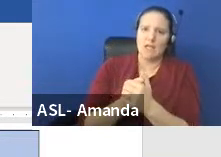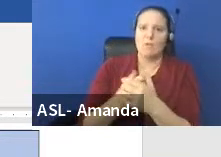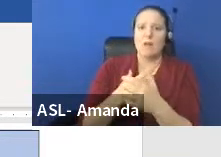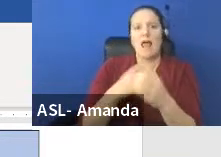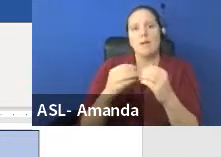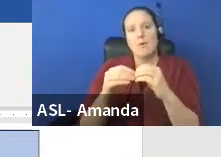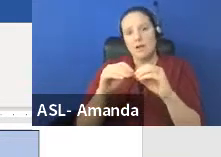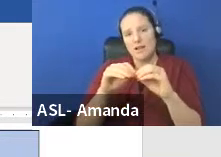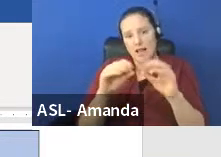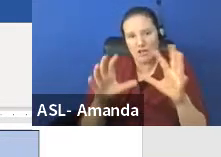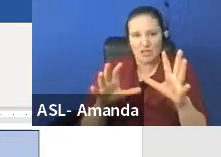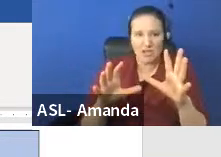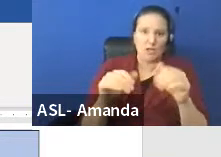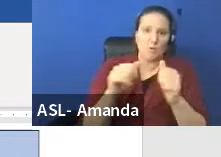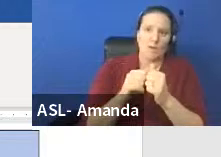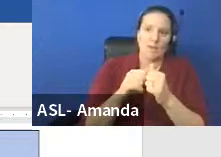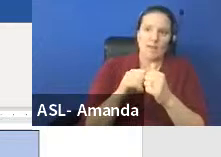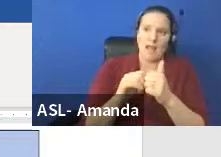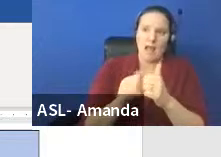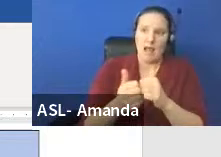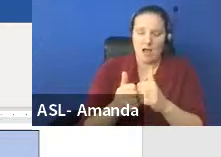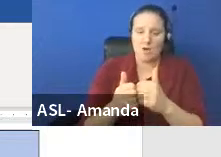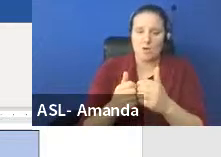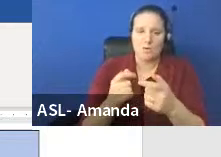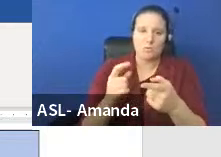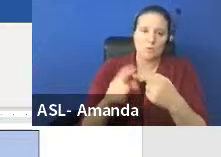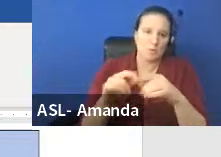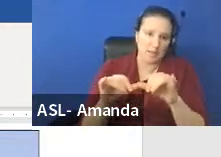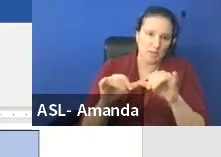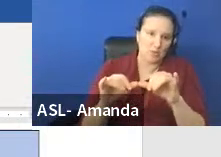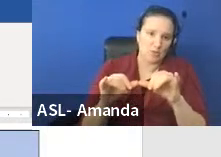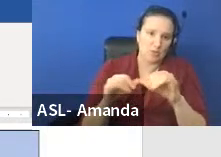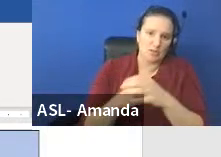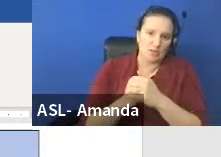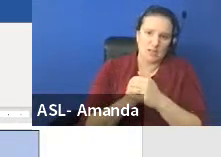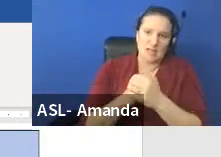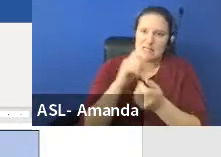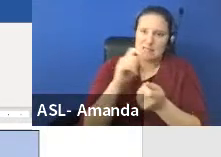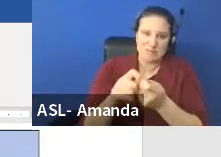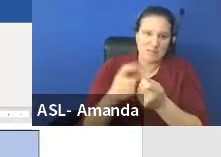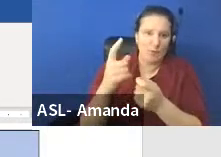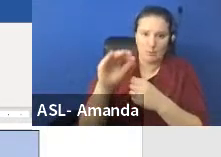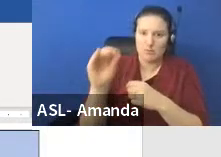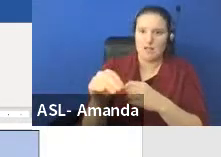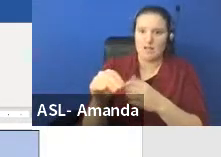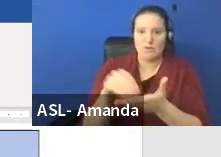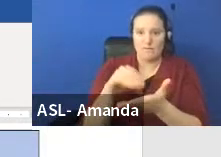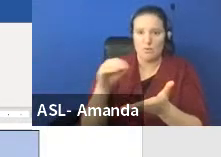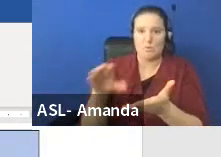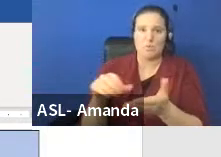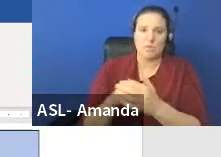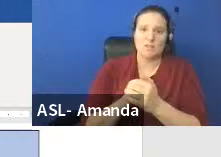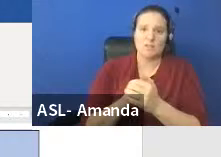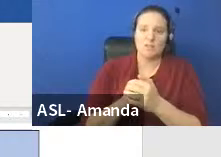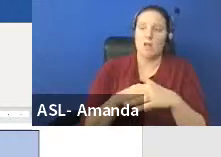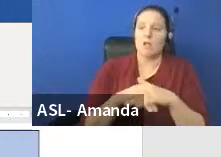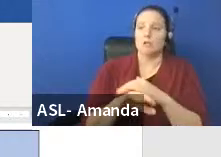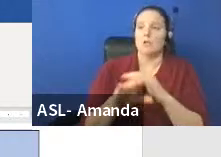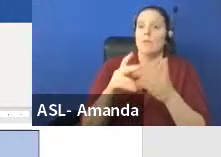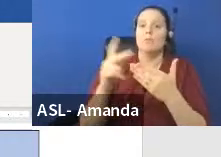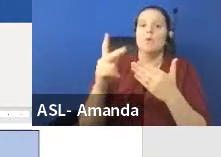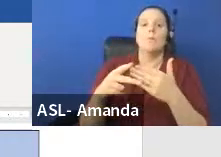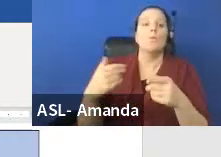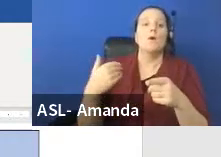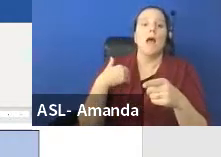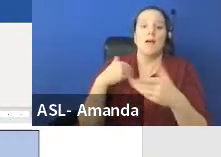more clarity of kind of just how to measure. This is a pretty specific one, percentage of students interning on the program. We will